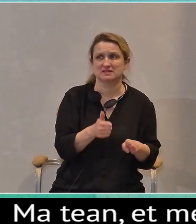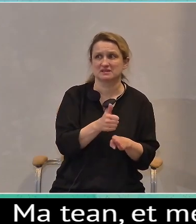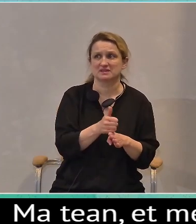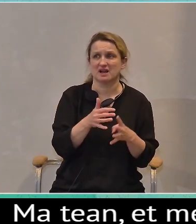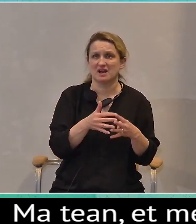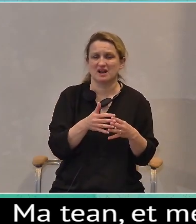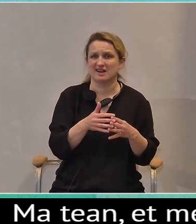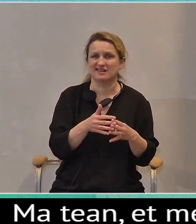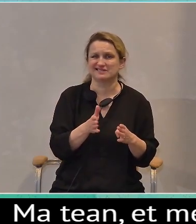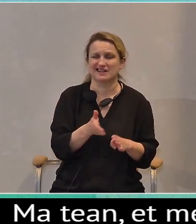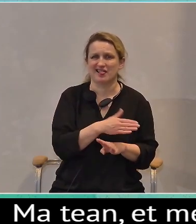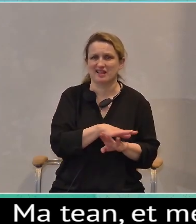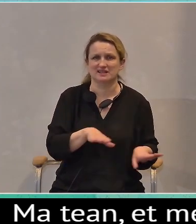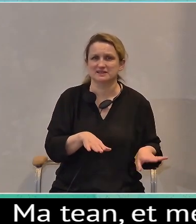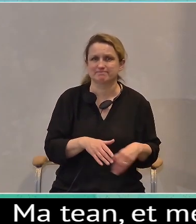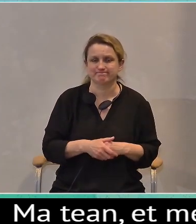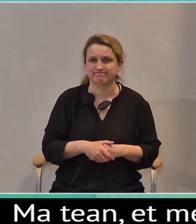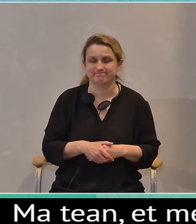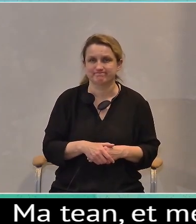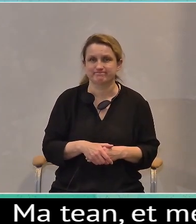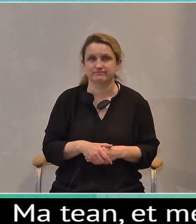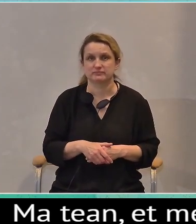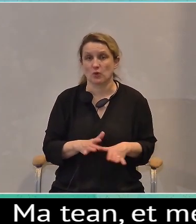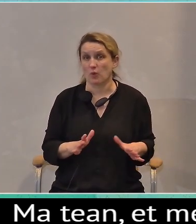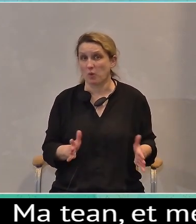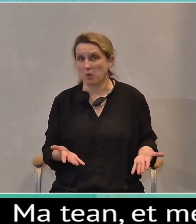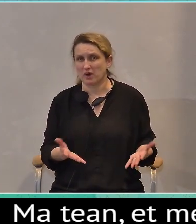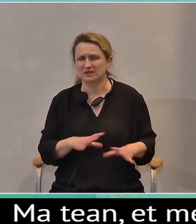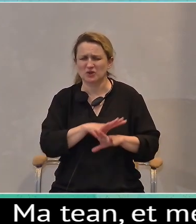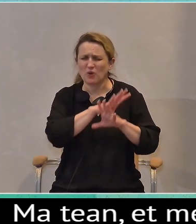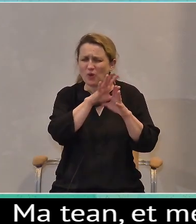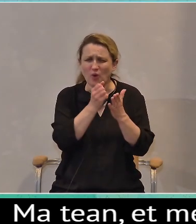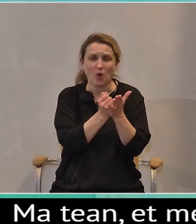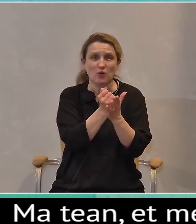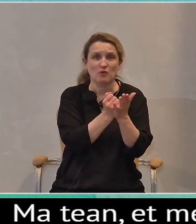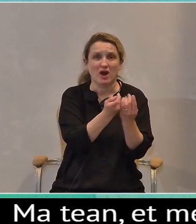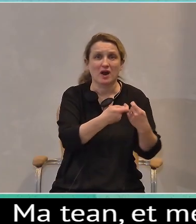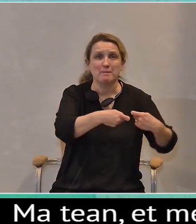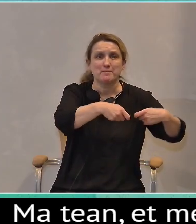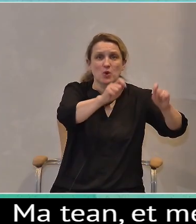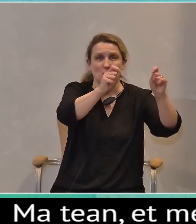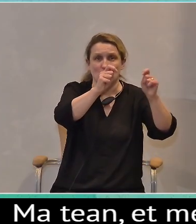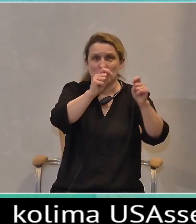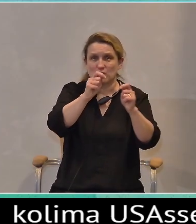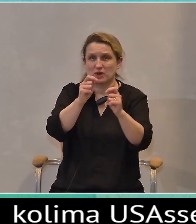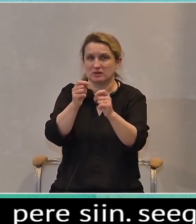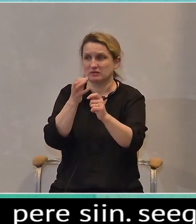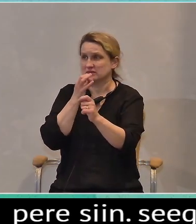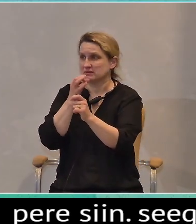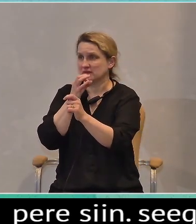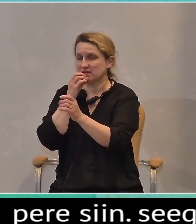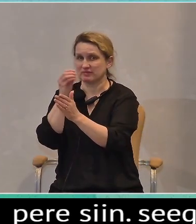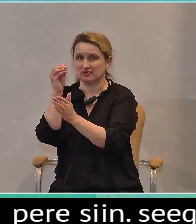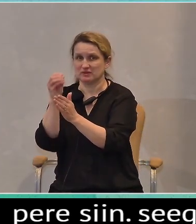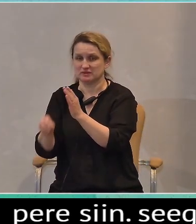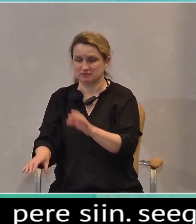We have colleagues, we have friends, and we took this possibility off the table. And even if we